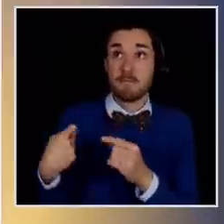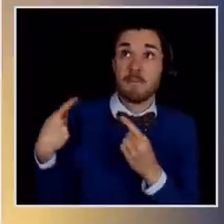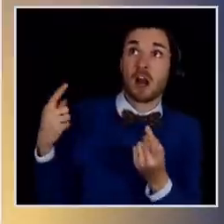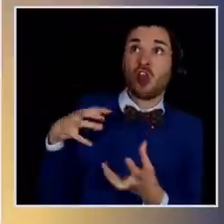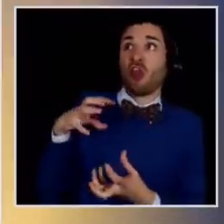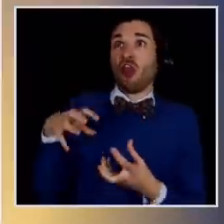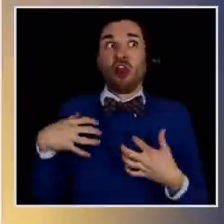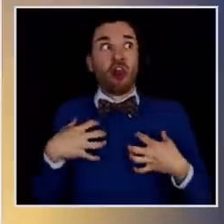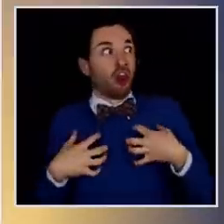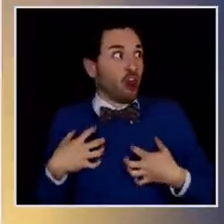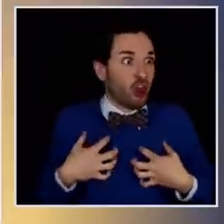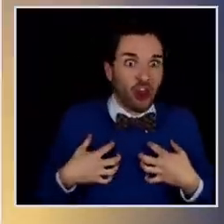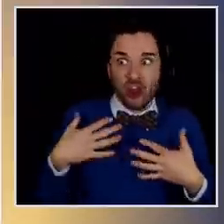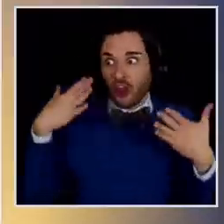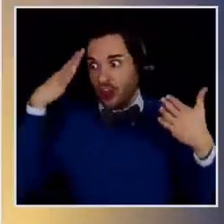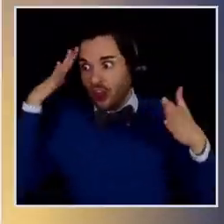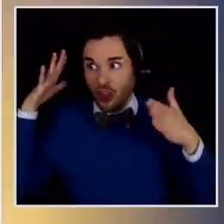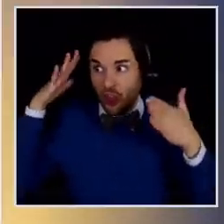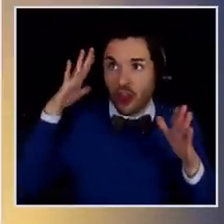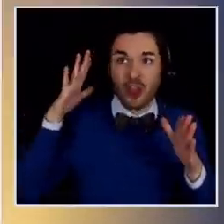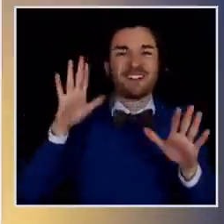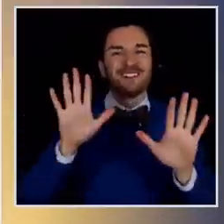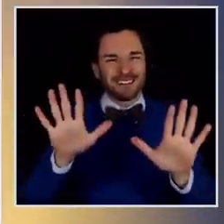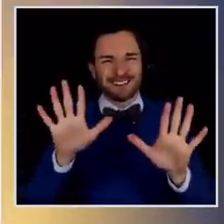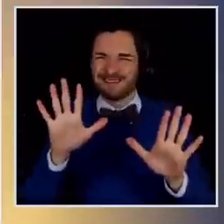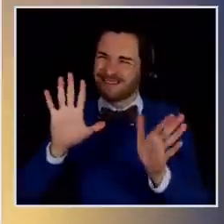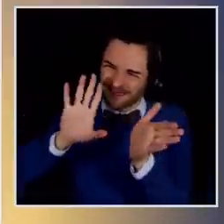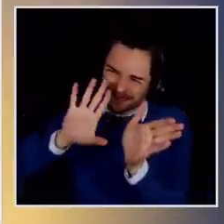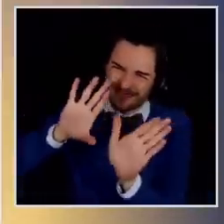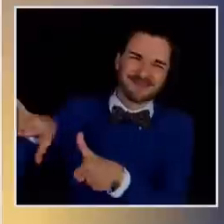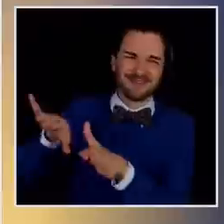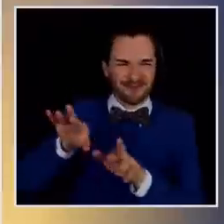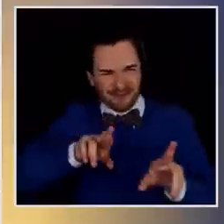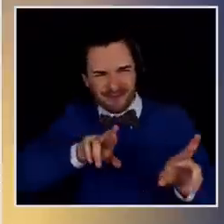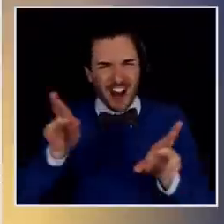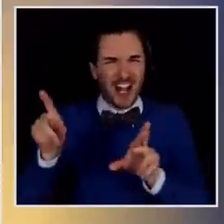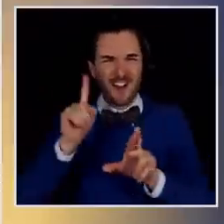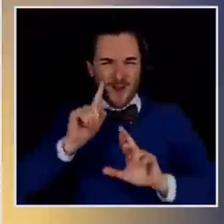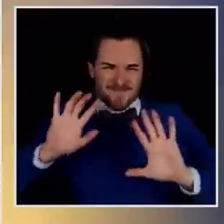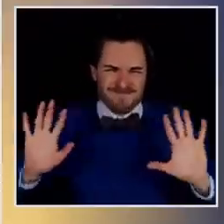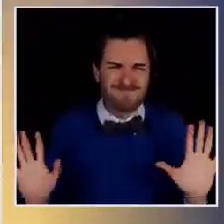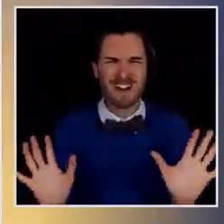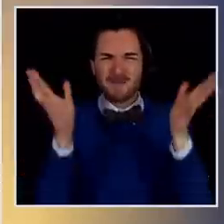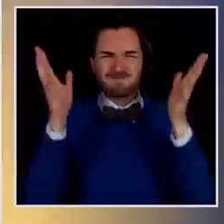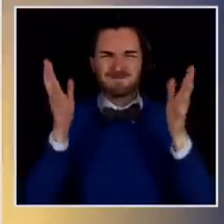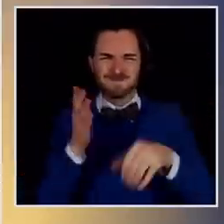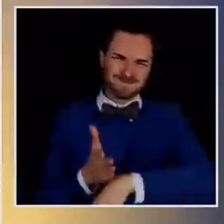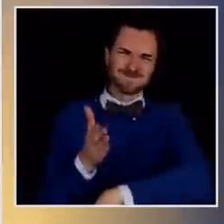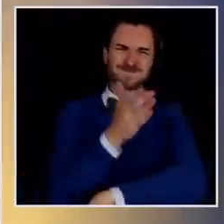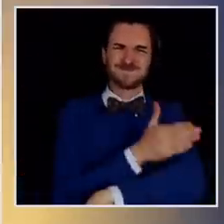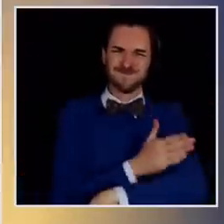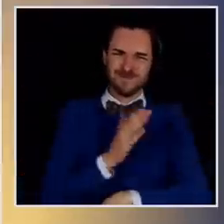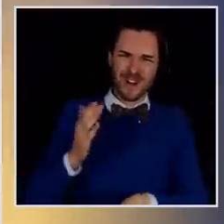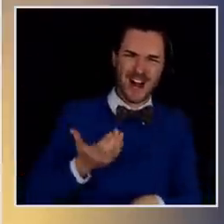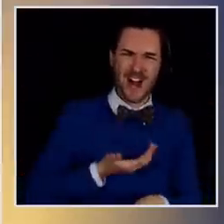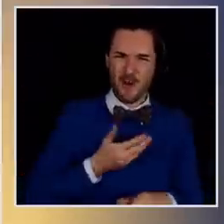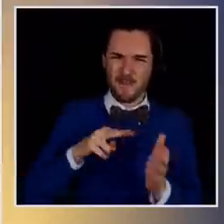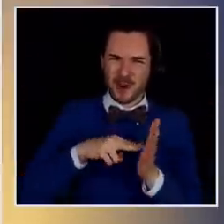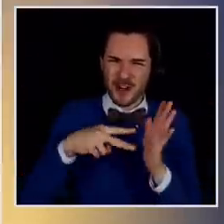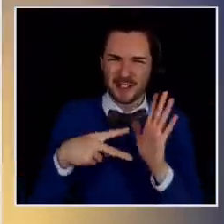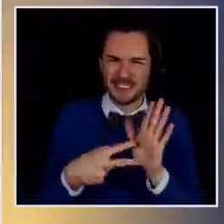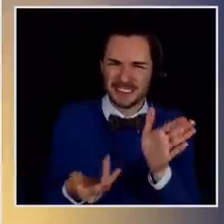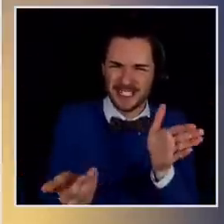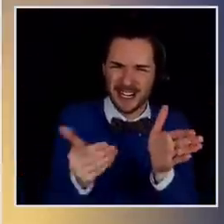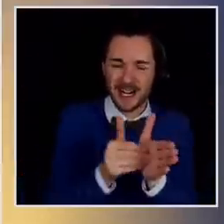nation of prosperity and purpose. We can do it. I know we can. I've long talked about the battle for